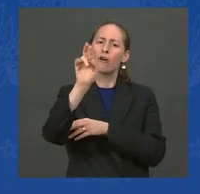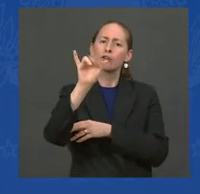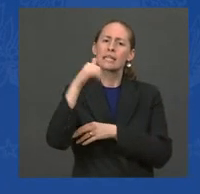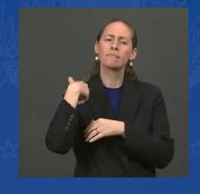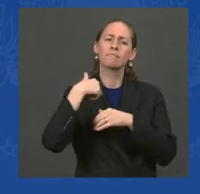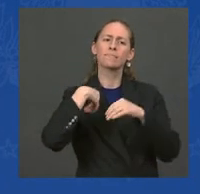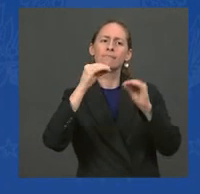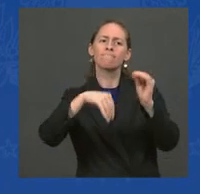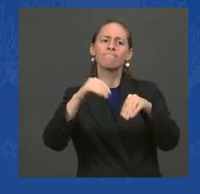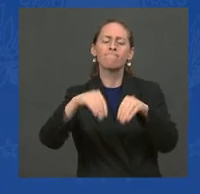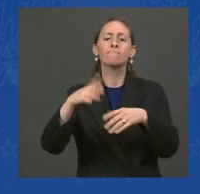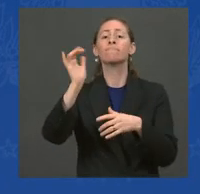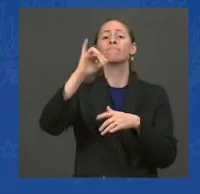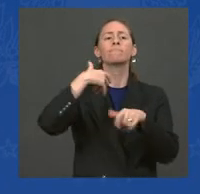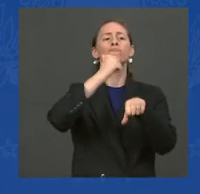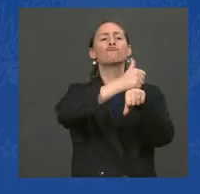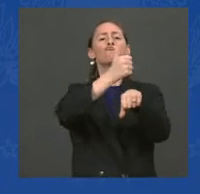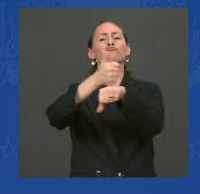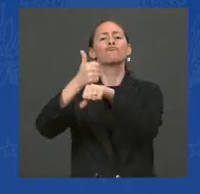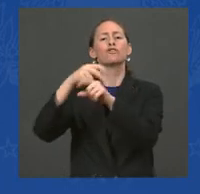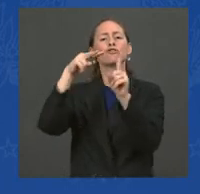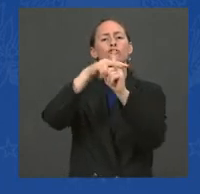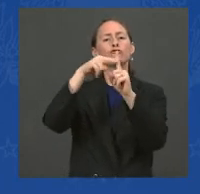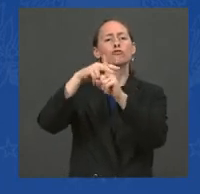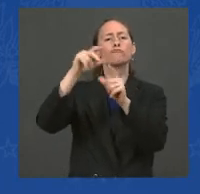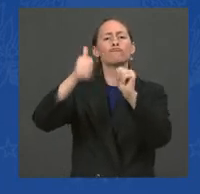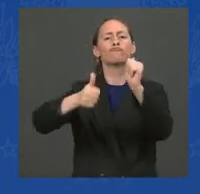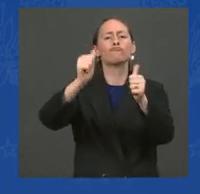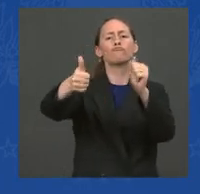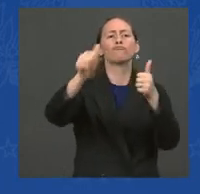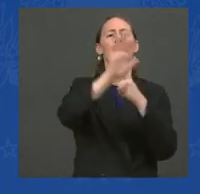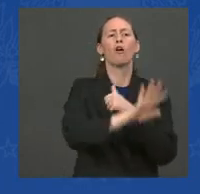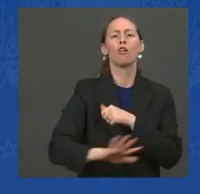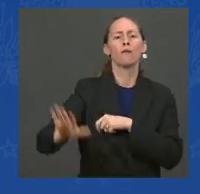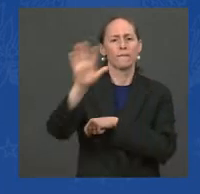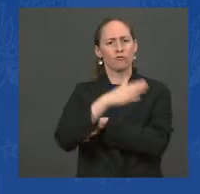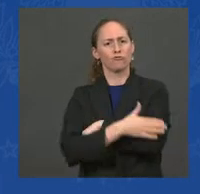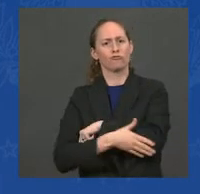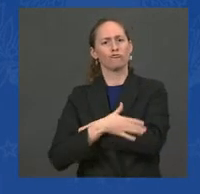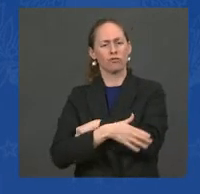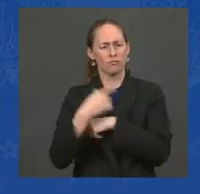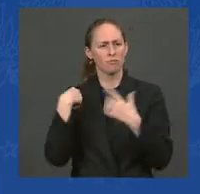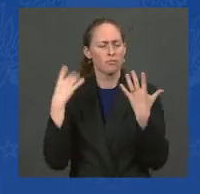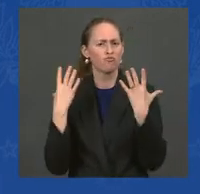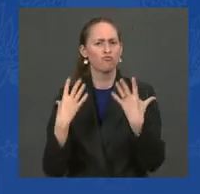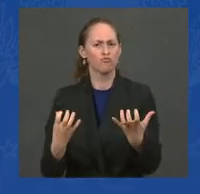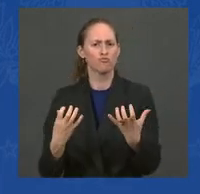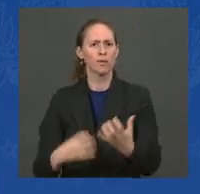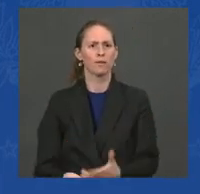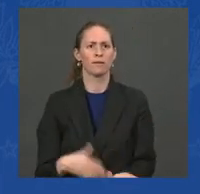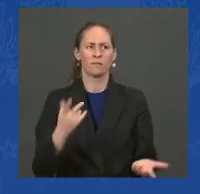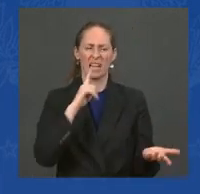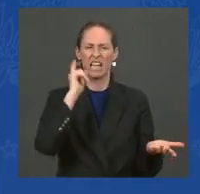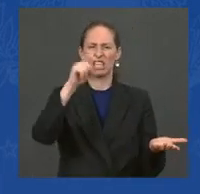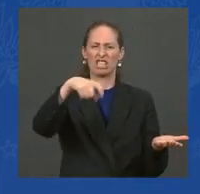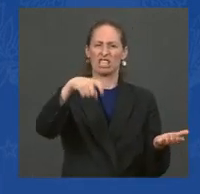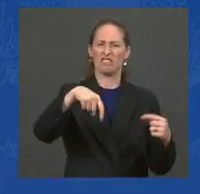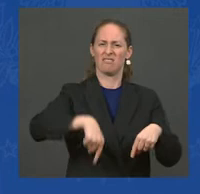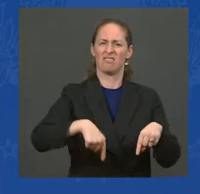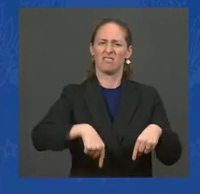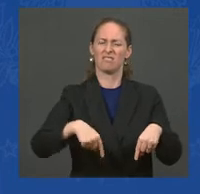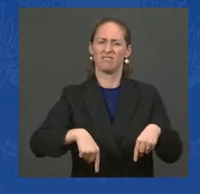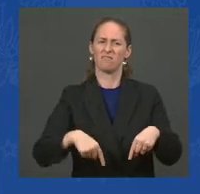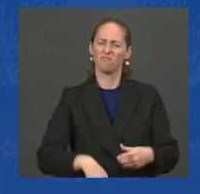the 500,000 we're going to build across America. Here in the United States, we should be doing this. And look, if we get this